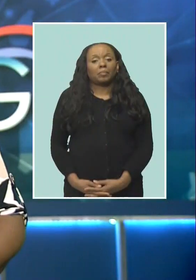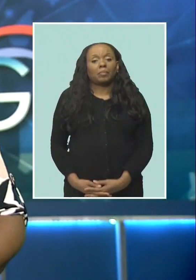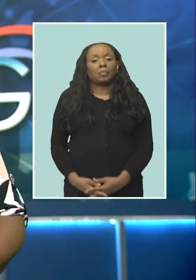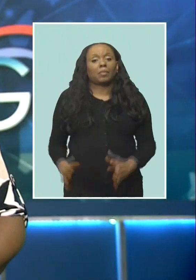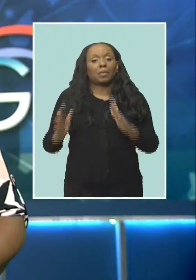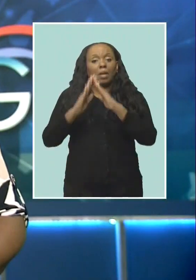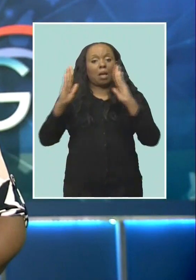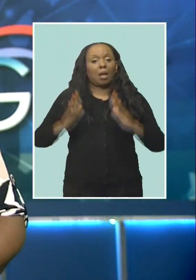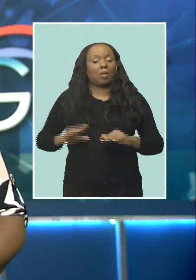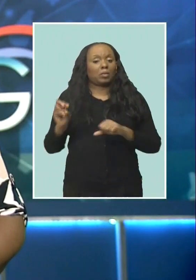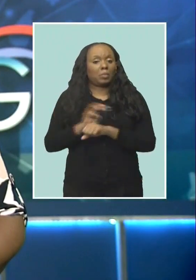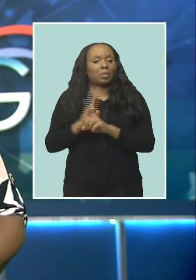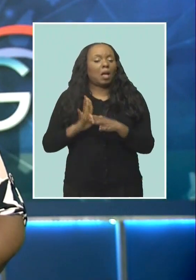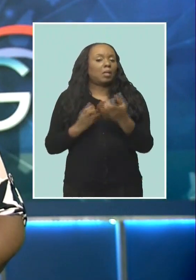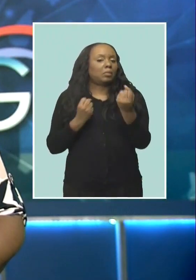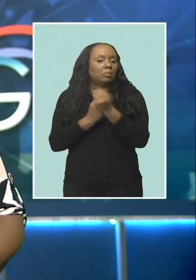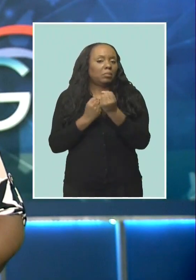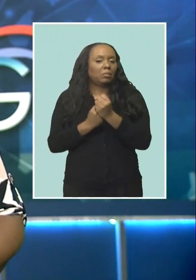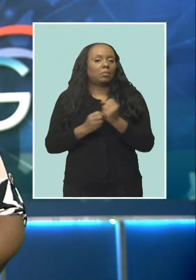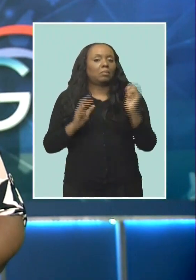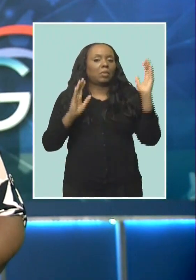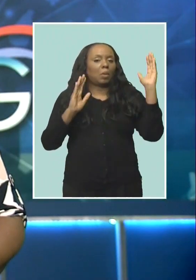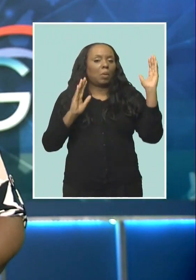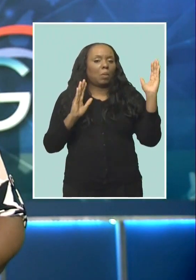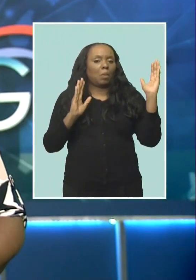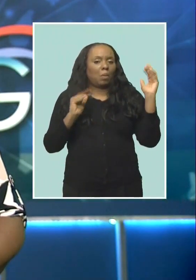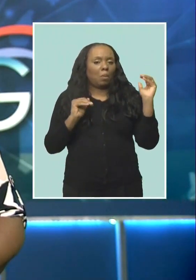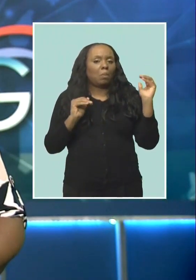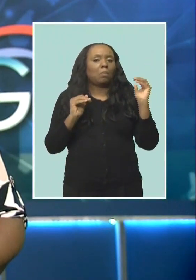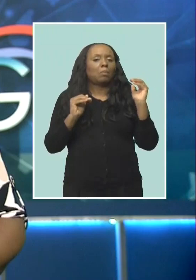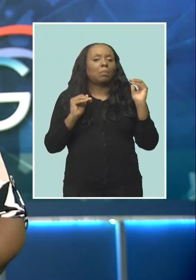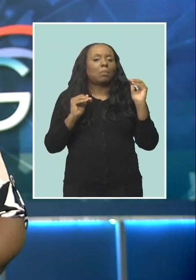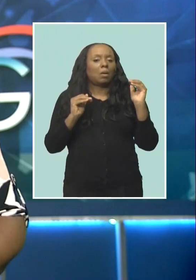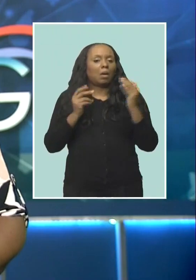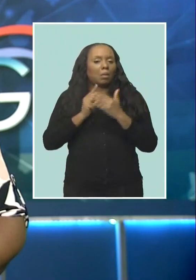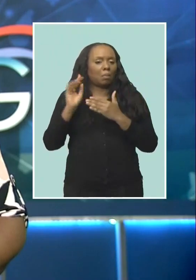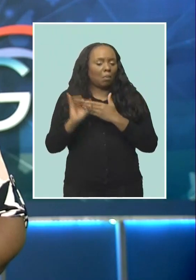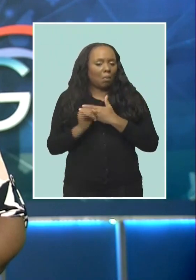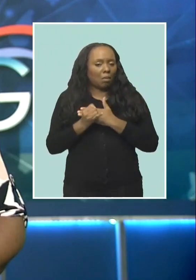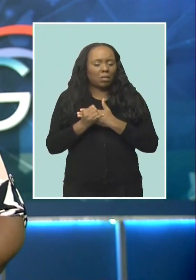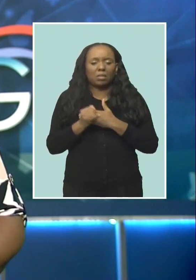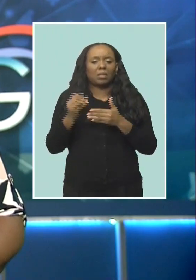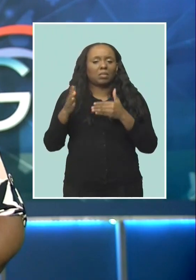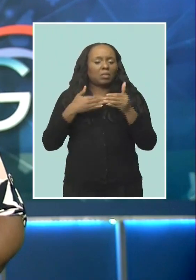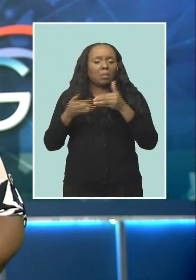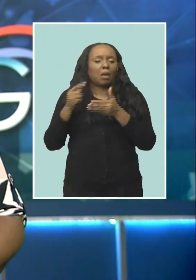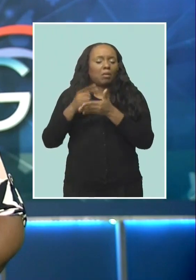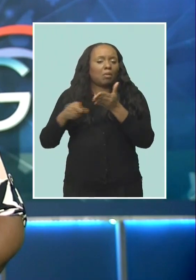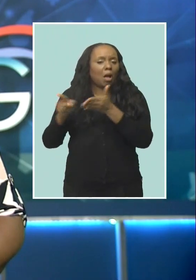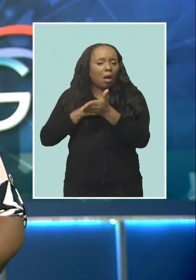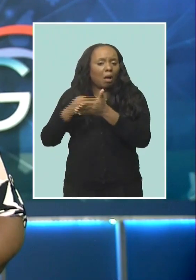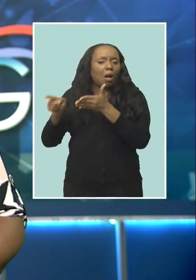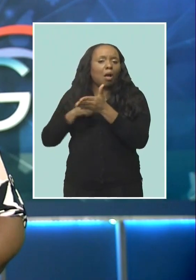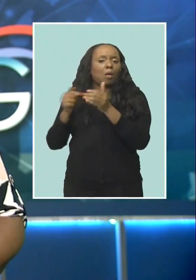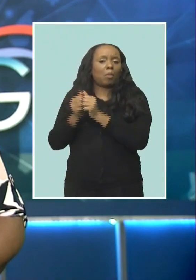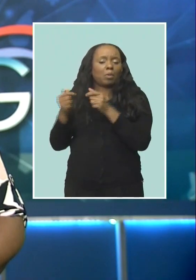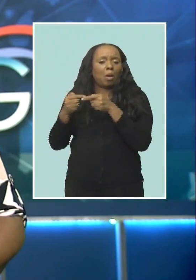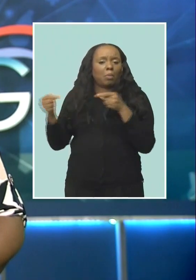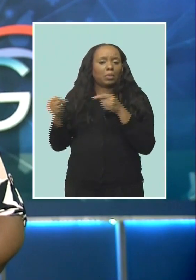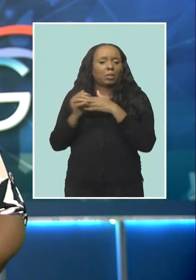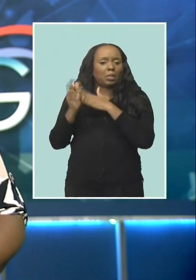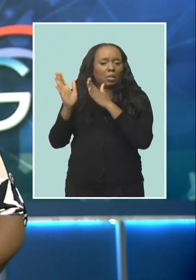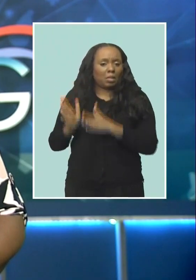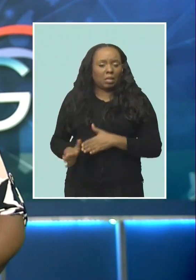Meanwhile, Minister Sutherland defended the home ownership providing energy Hope project in the face of criticism leveled by opposition